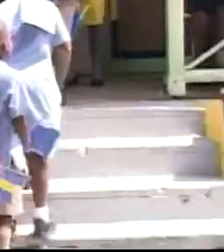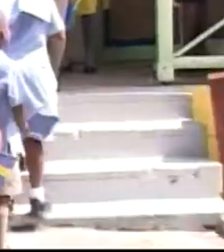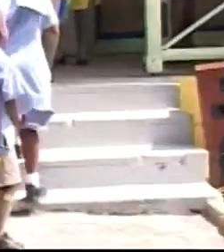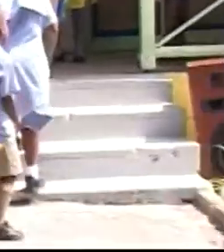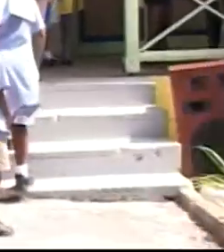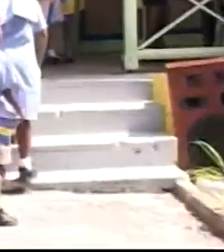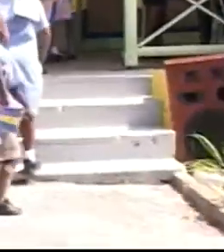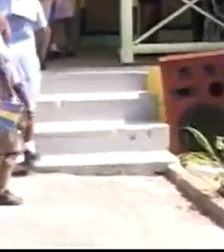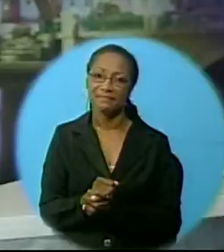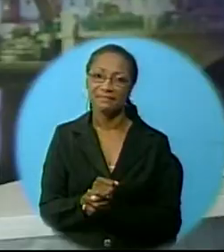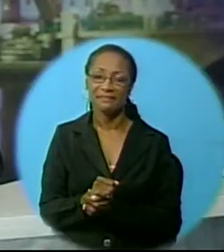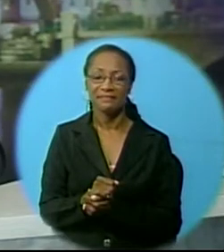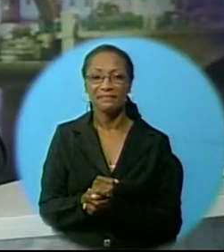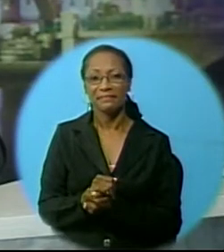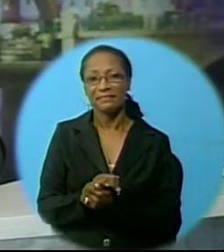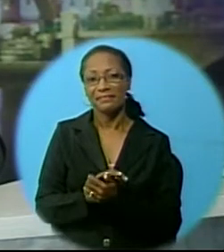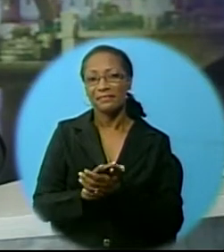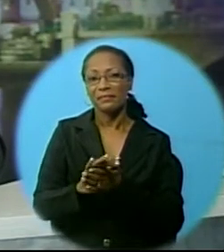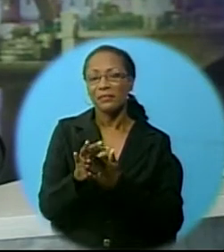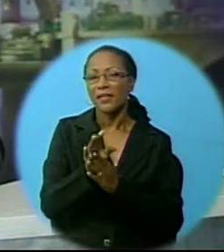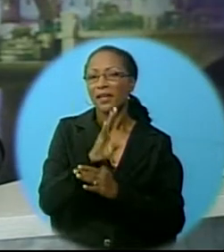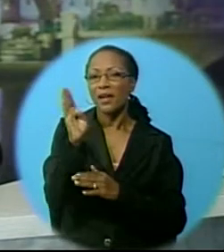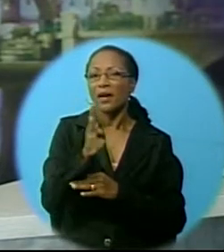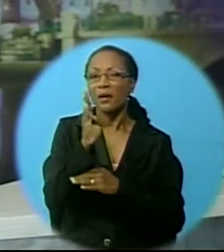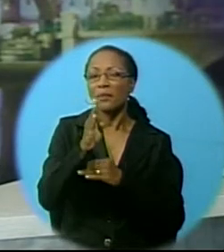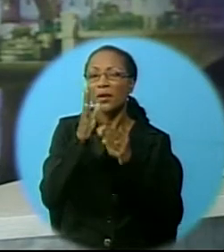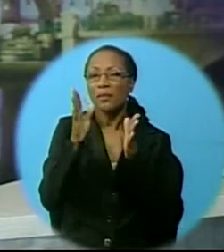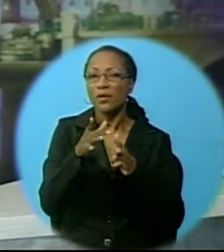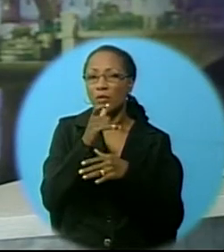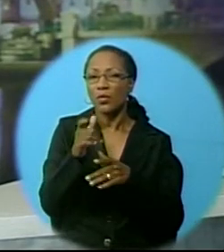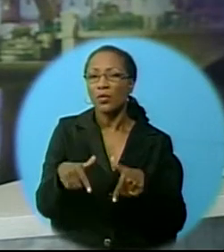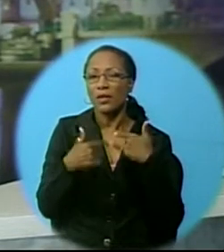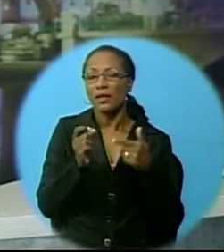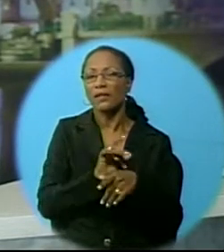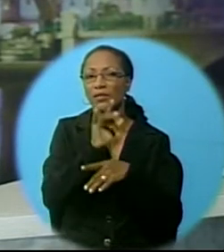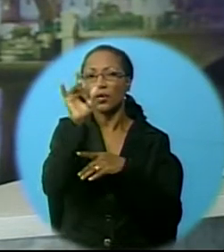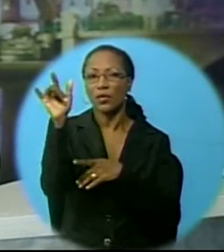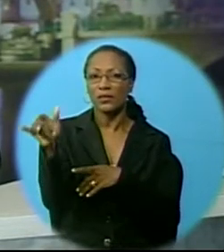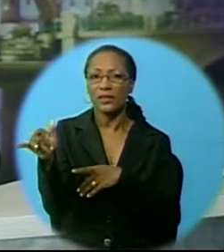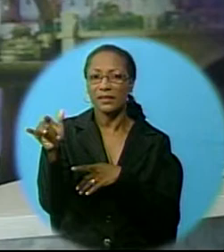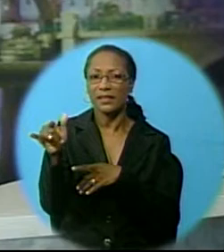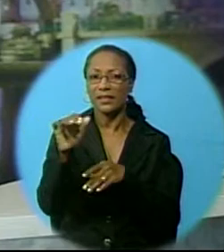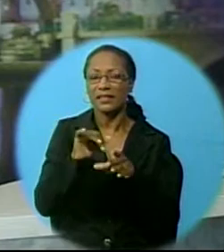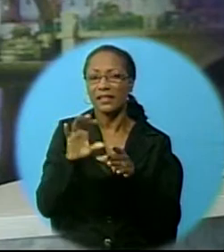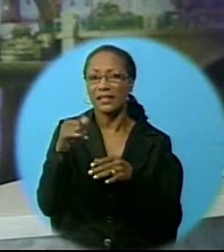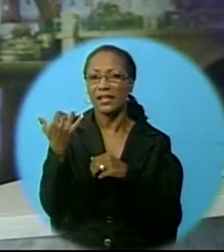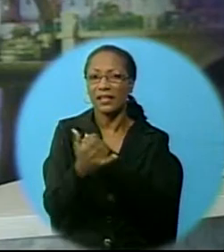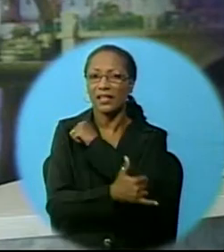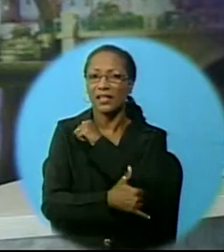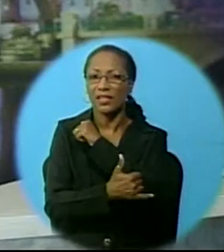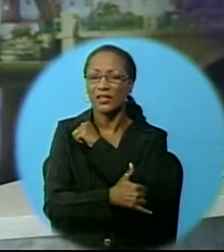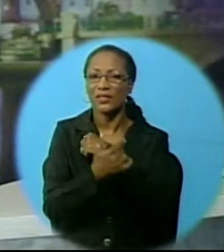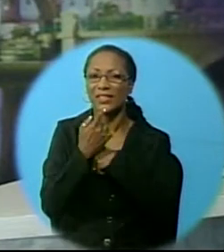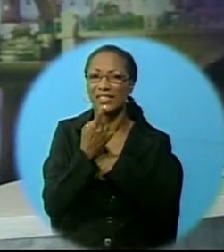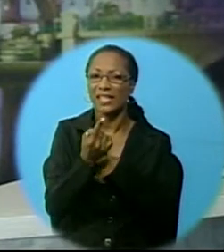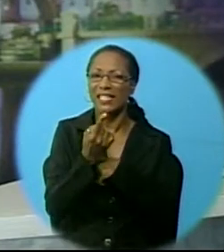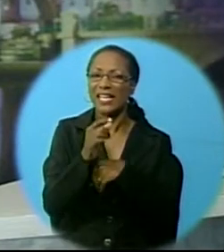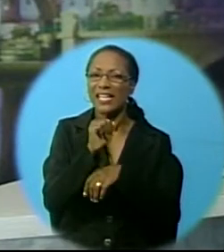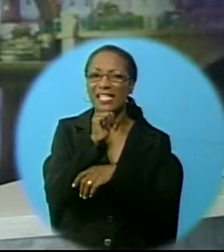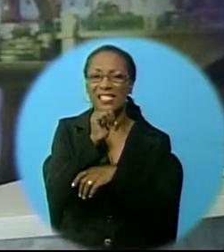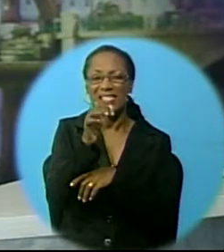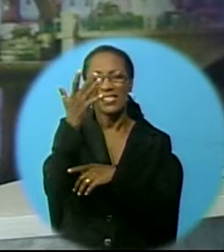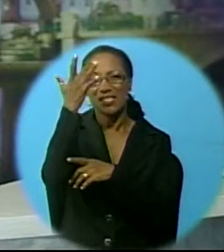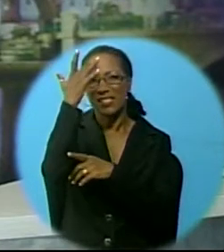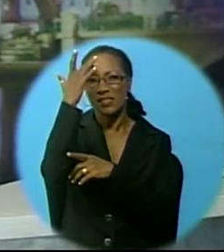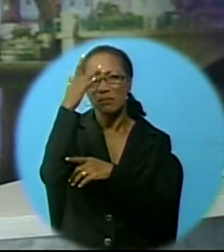Lord, CBC News. An overseas-based Barbadian scholar does not think it makes sense for Barbados to continue